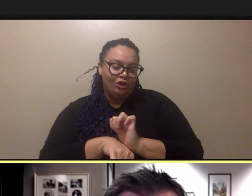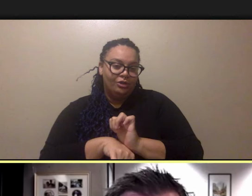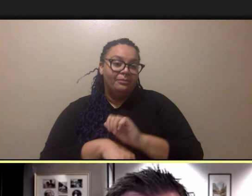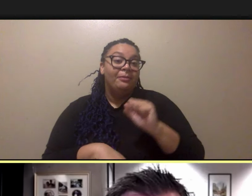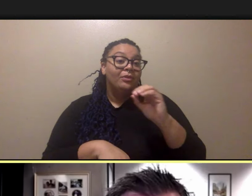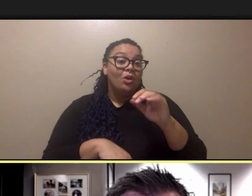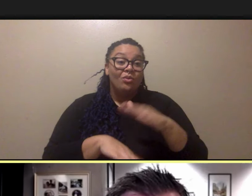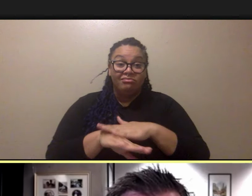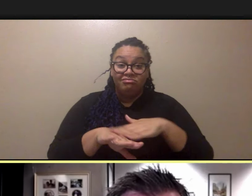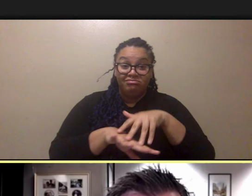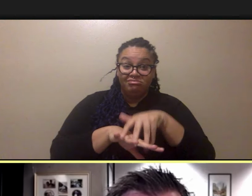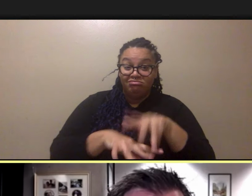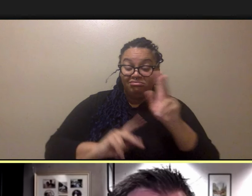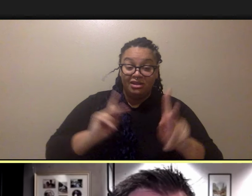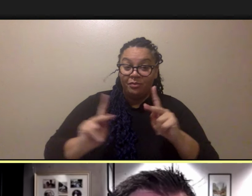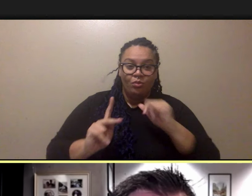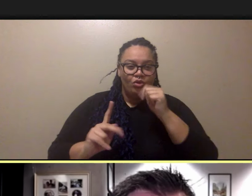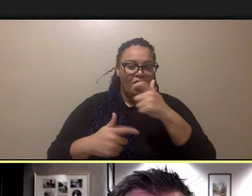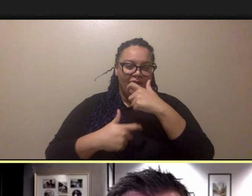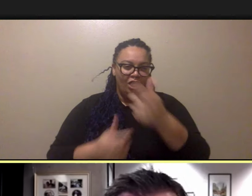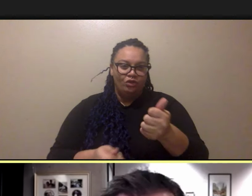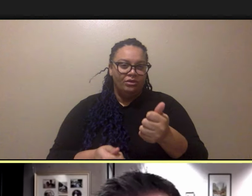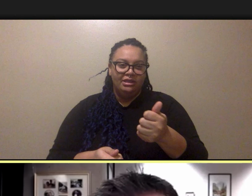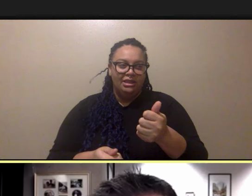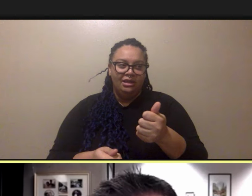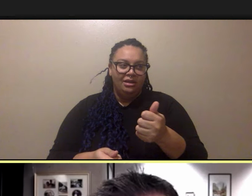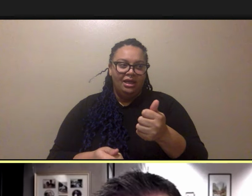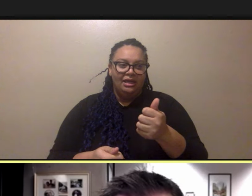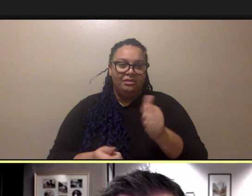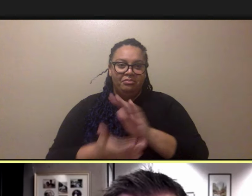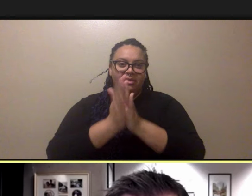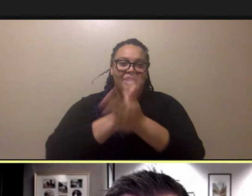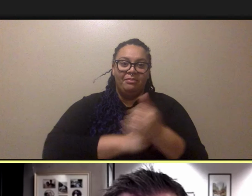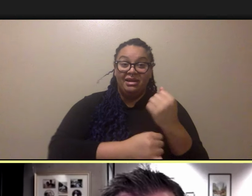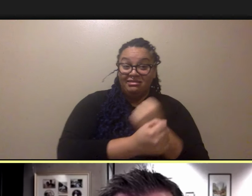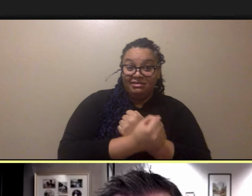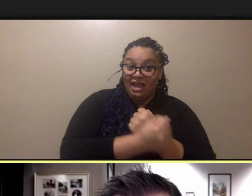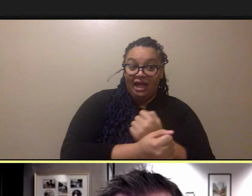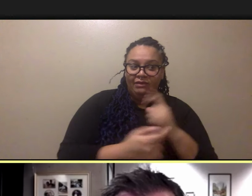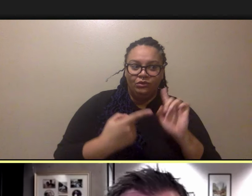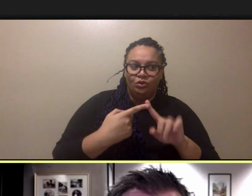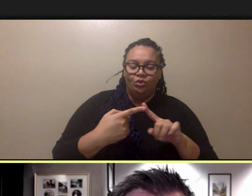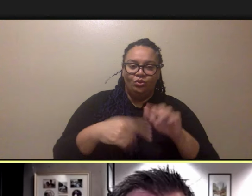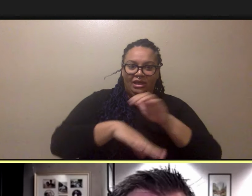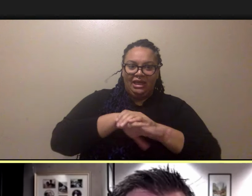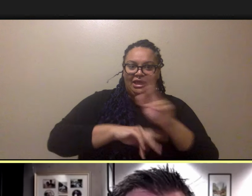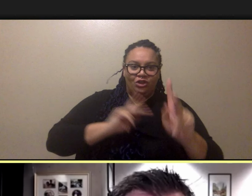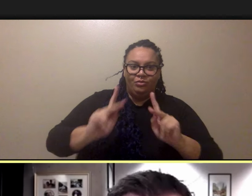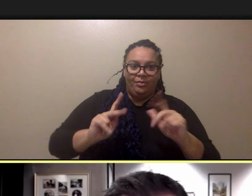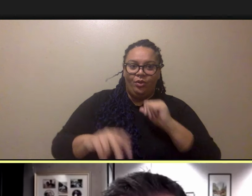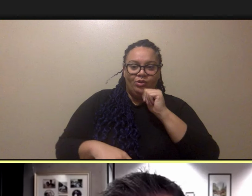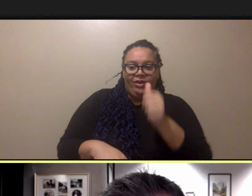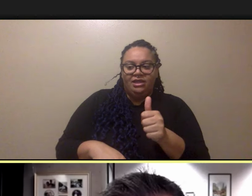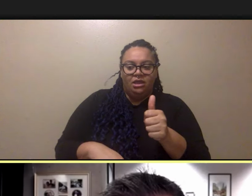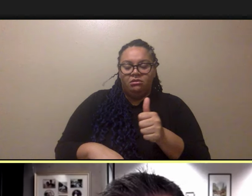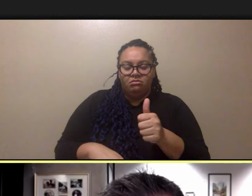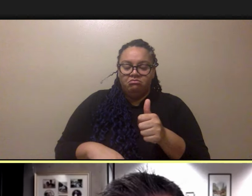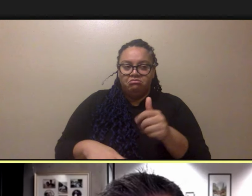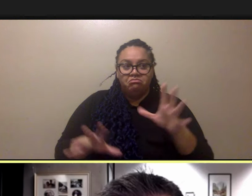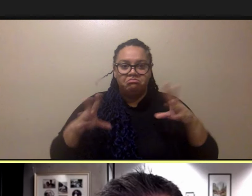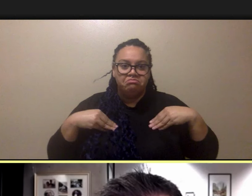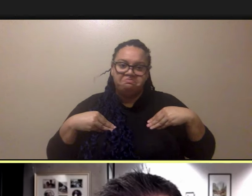natives were not interested in becoming subservient to these new colonizers. They didn't really cooperate, and those early